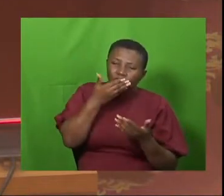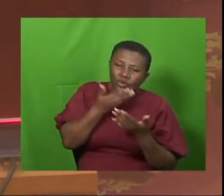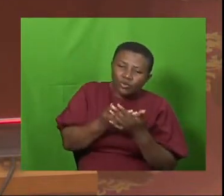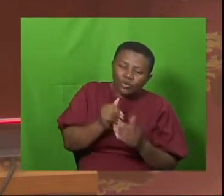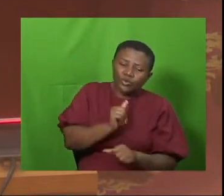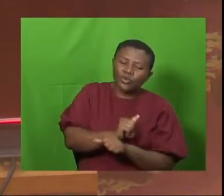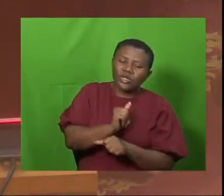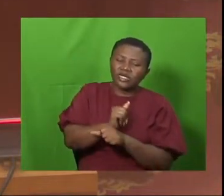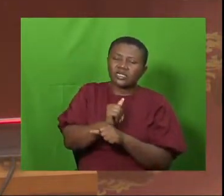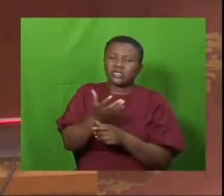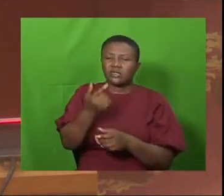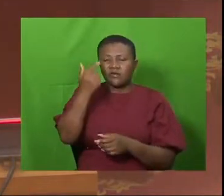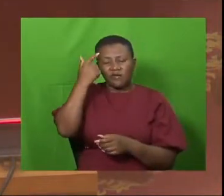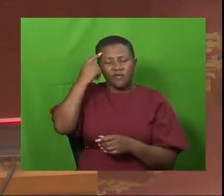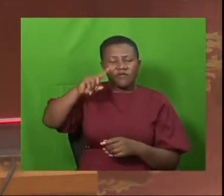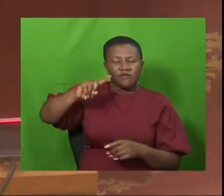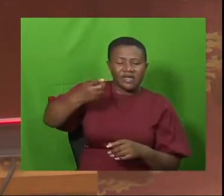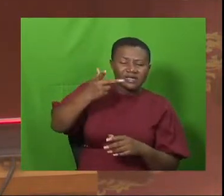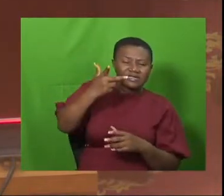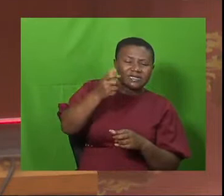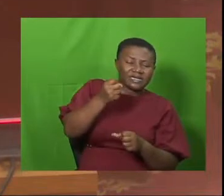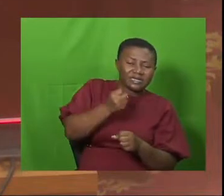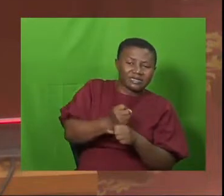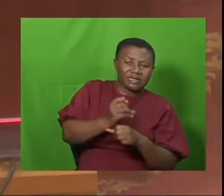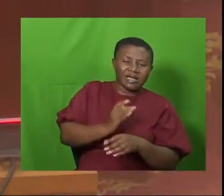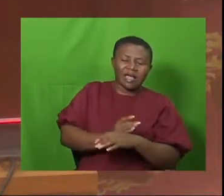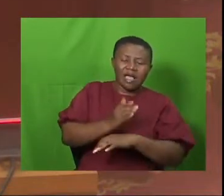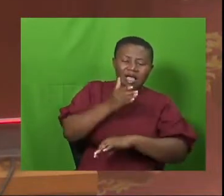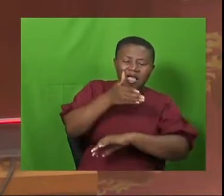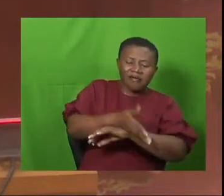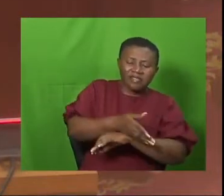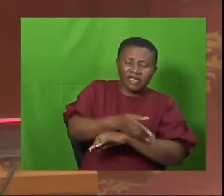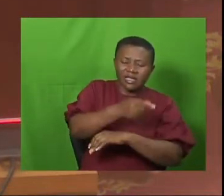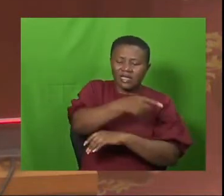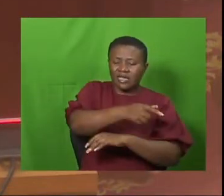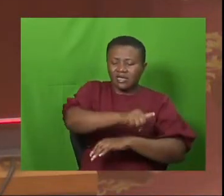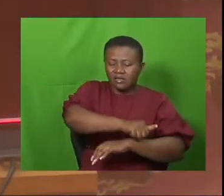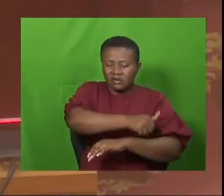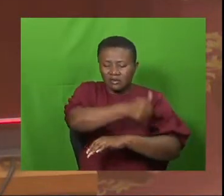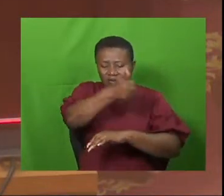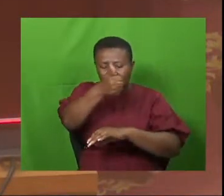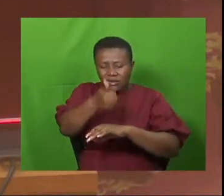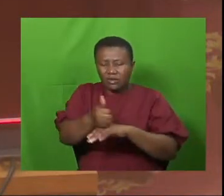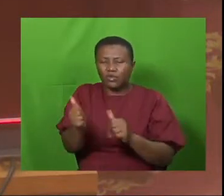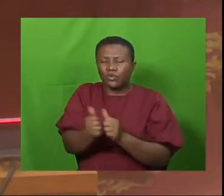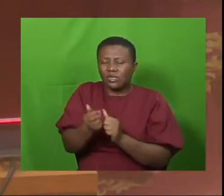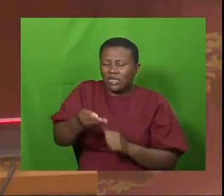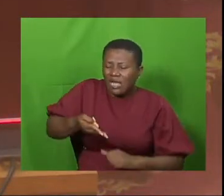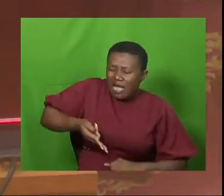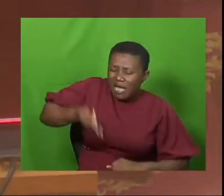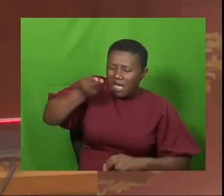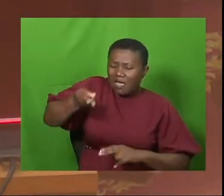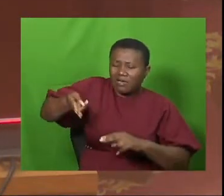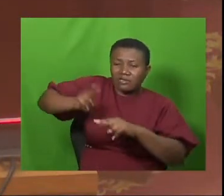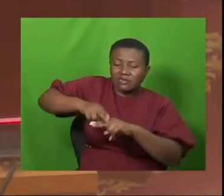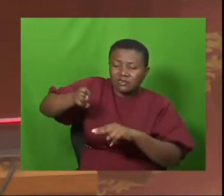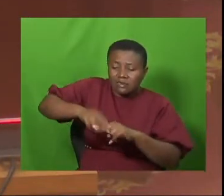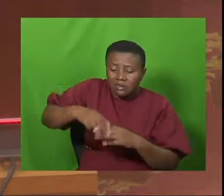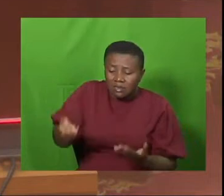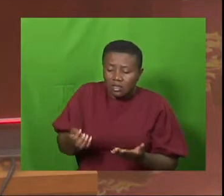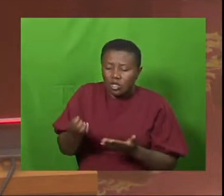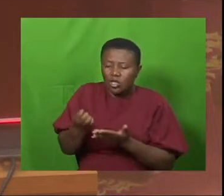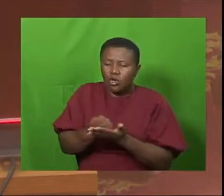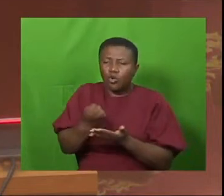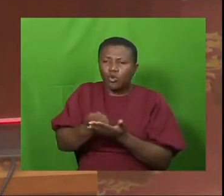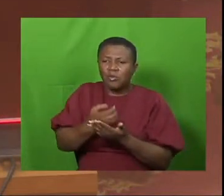years after inheriting an economy with high inflation, an economy with doom so. And